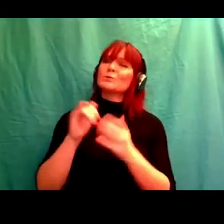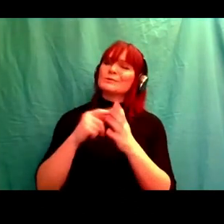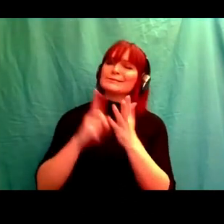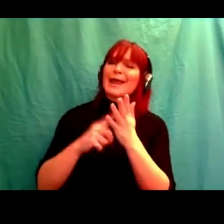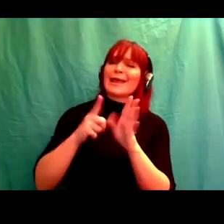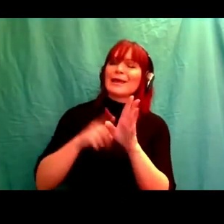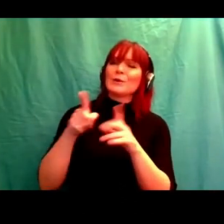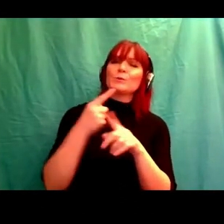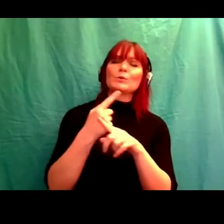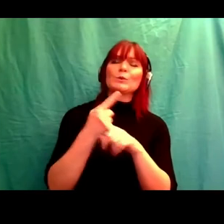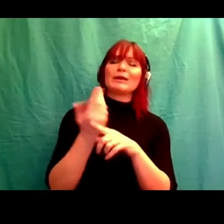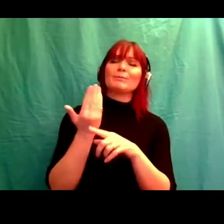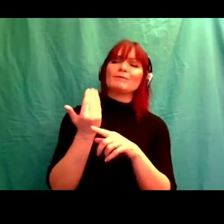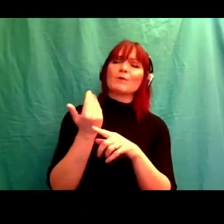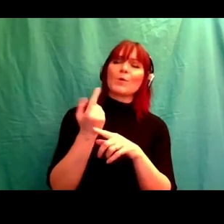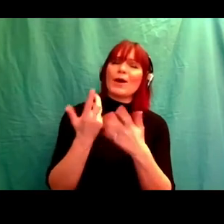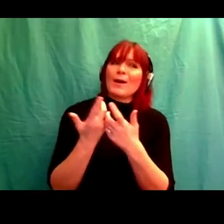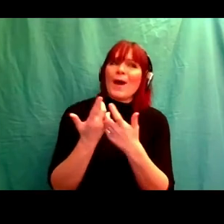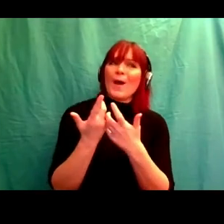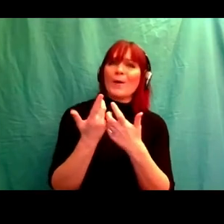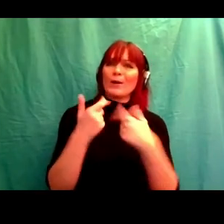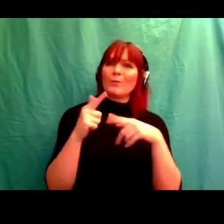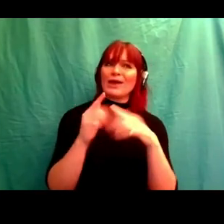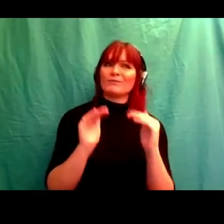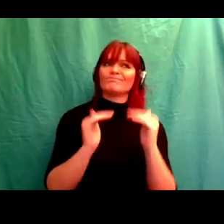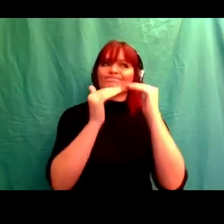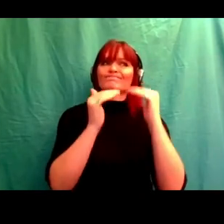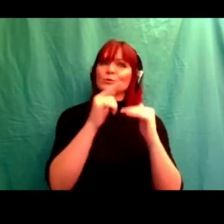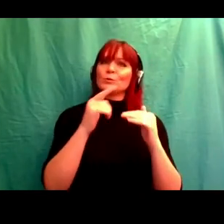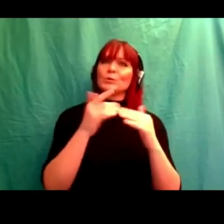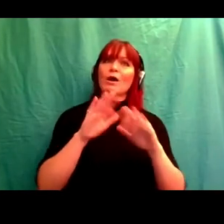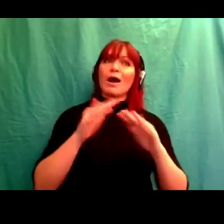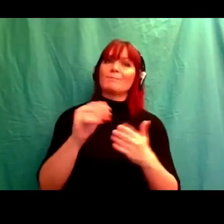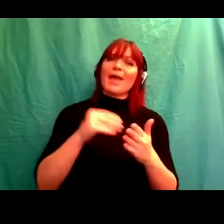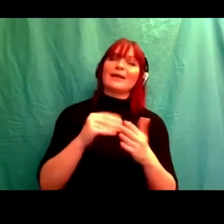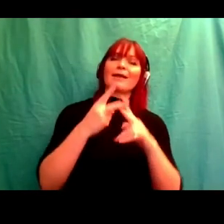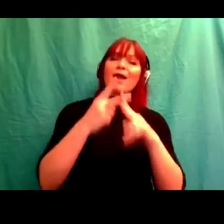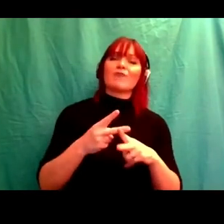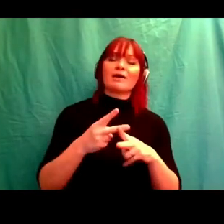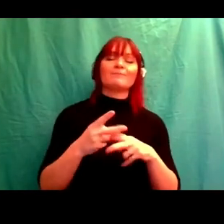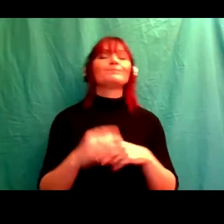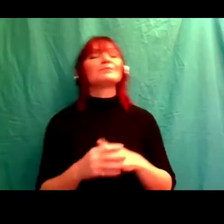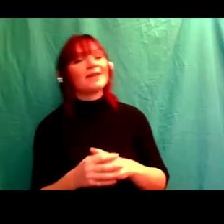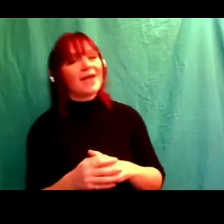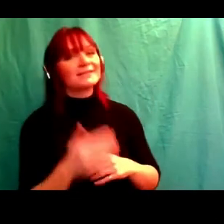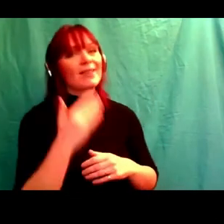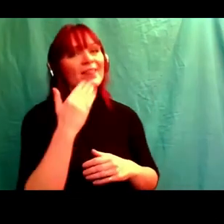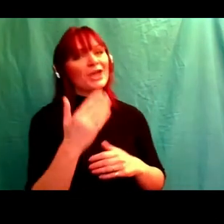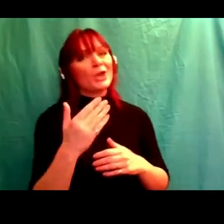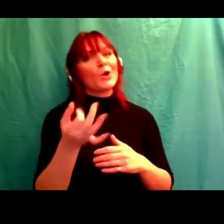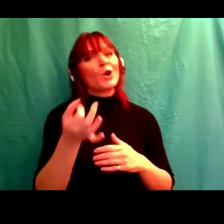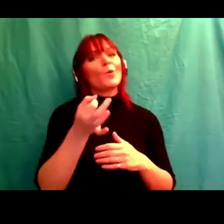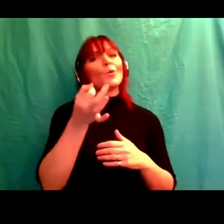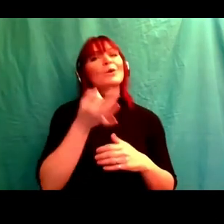previously, what would you respond to Allegra's question there? Great, thanks Anna, and thanks Allegra, a really good question. I